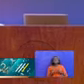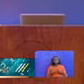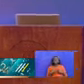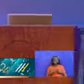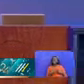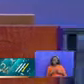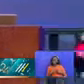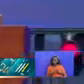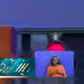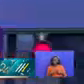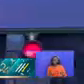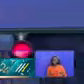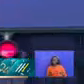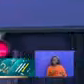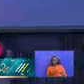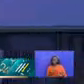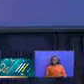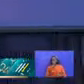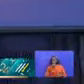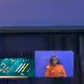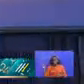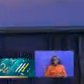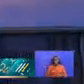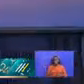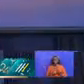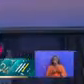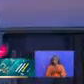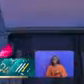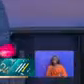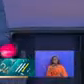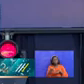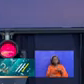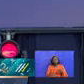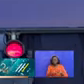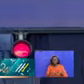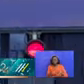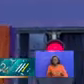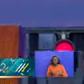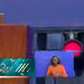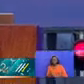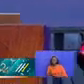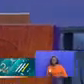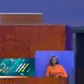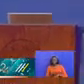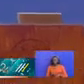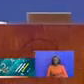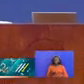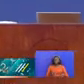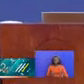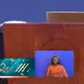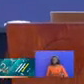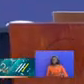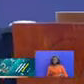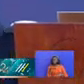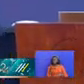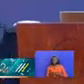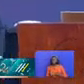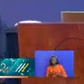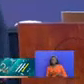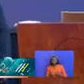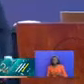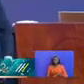Works in certain dimensions are generation will be limited to pursue those dimensions and that's why